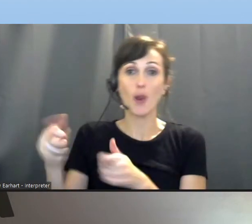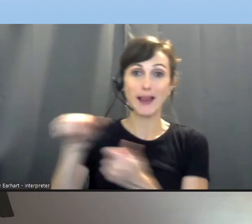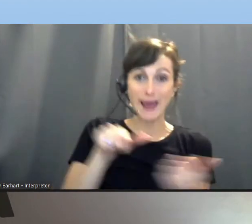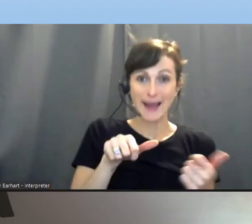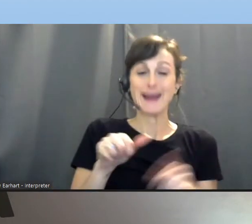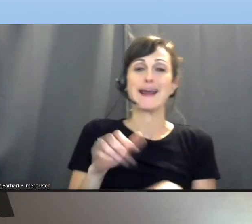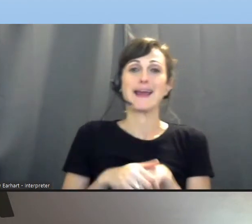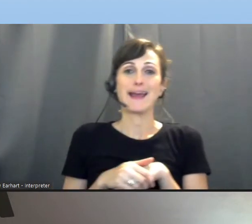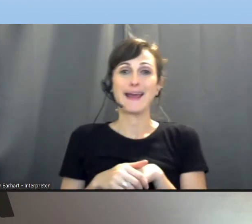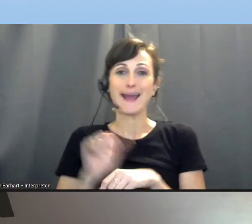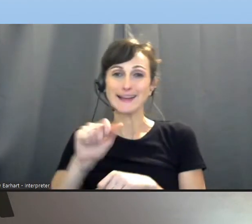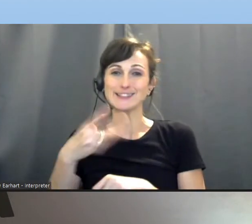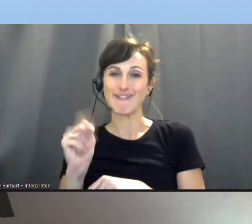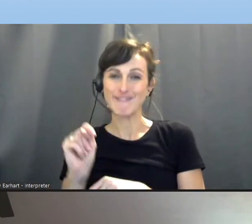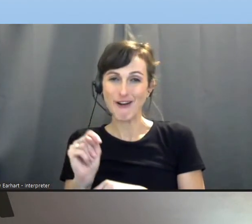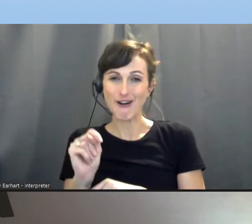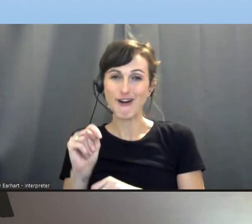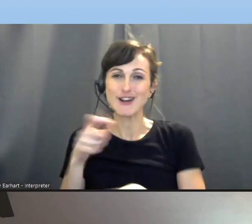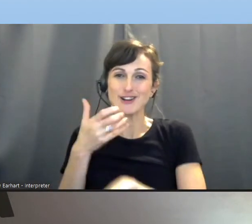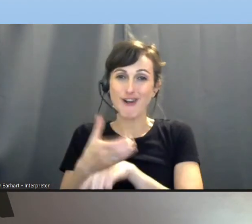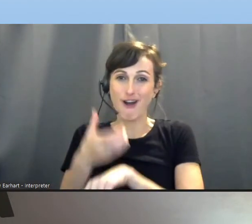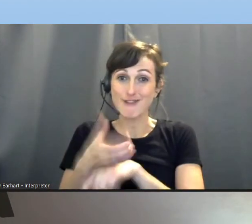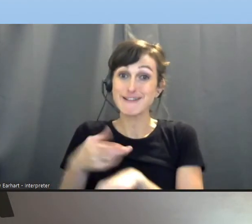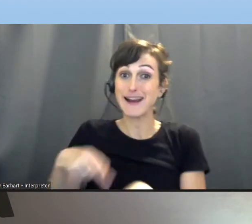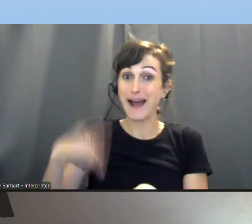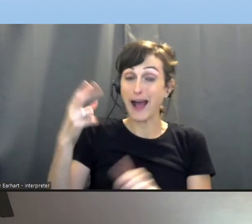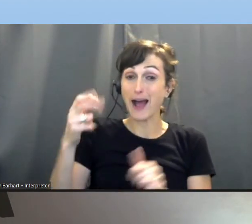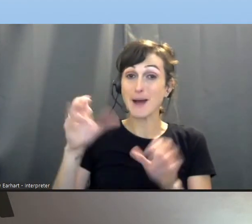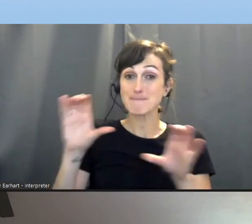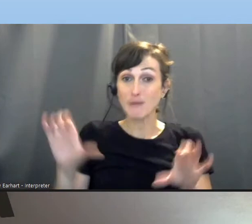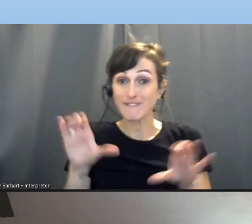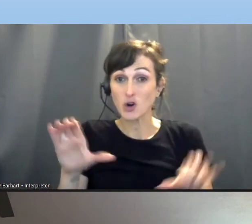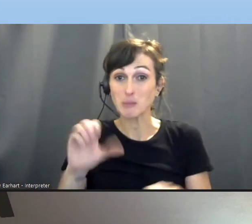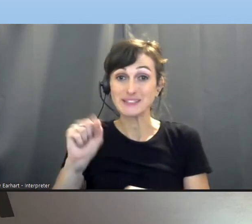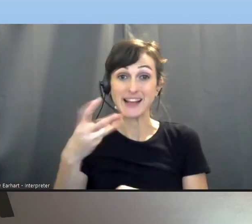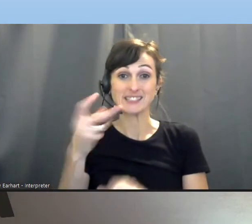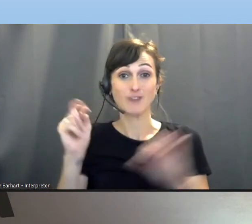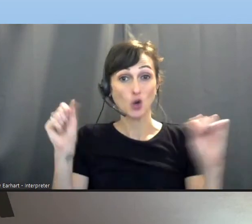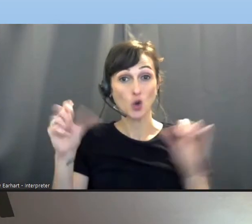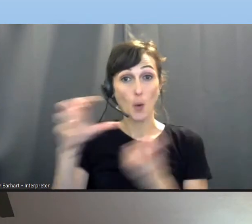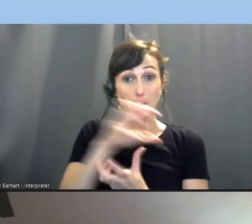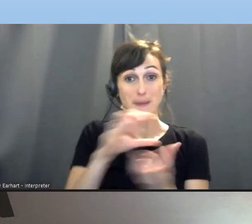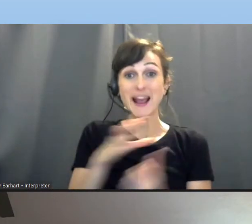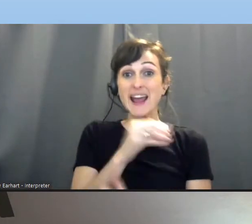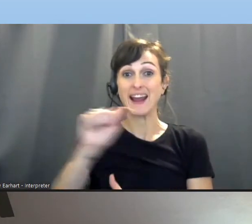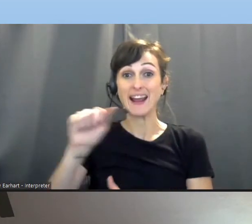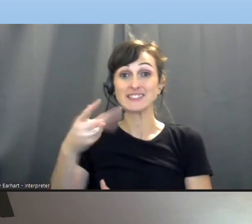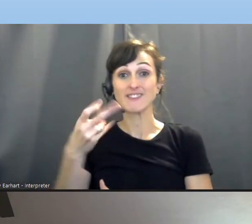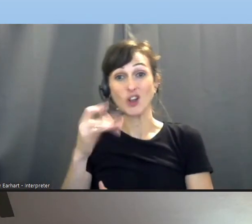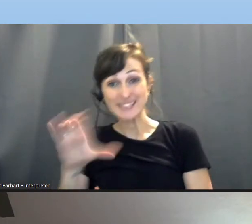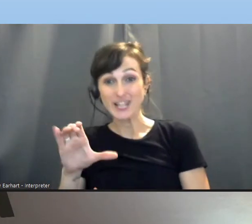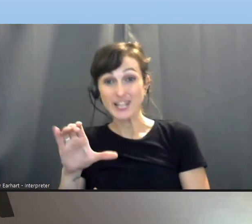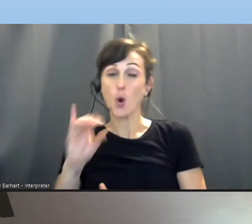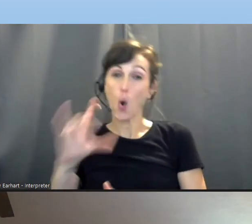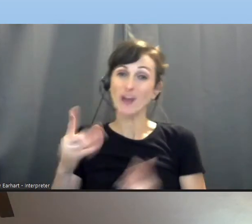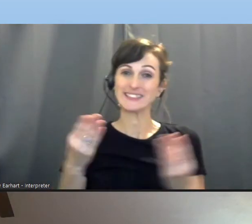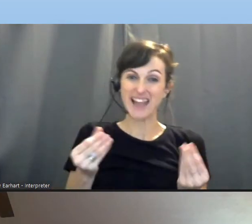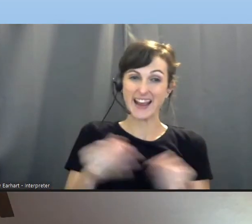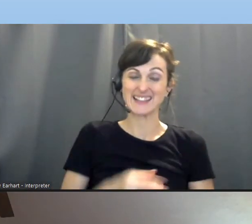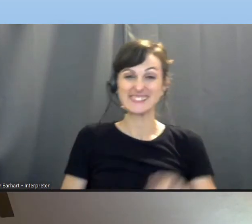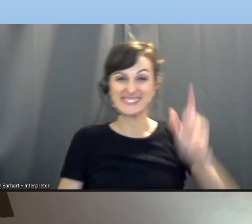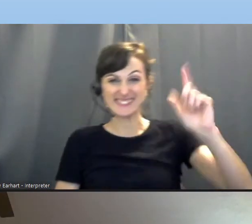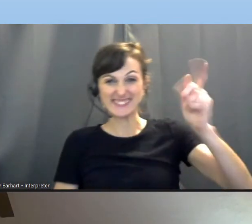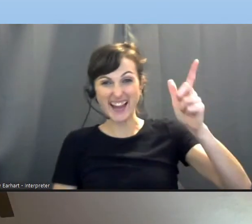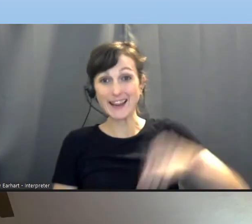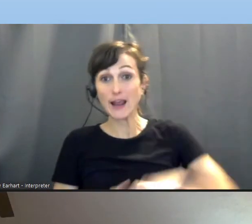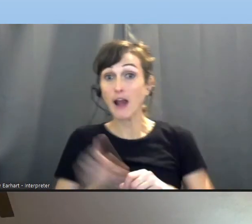concrete, high performance asphalt cold mix, and asphaltic oil sand. Second. I have a motion and a second. Any other